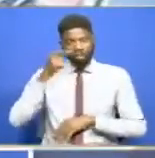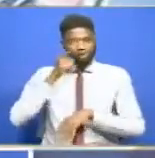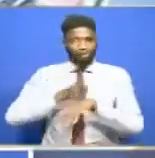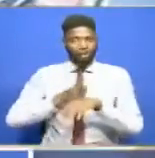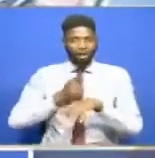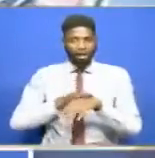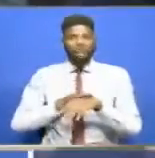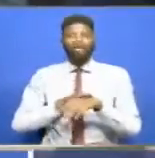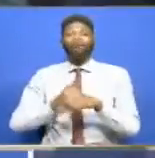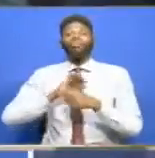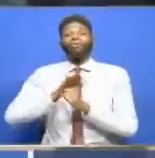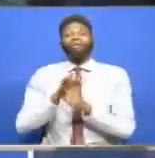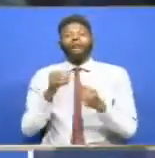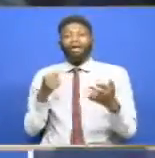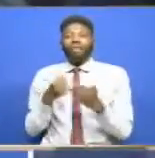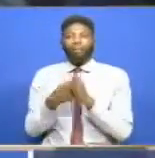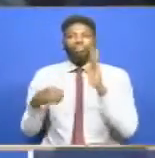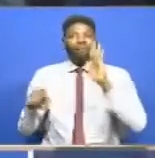pandemic.